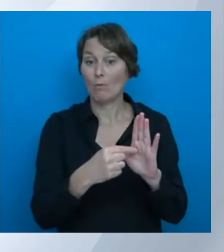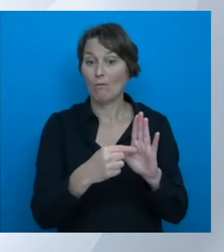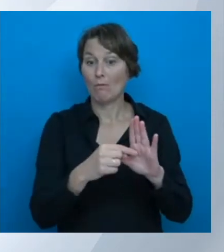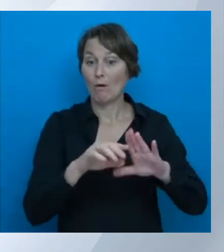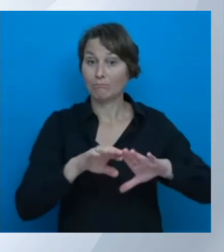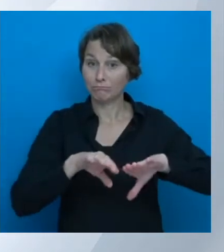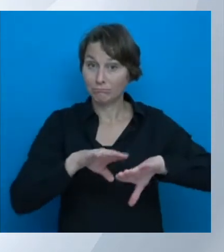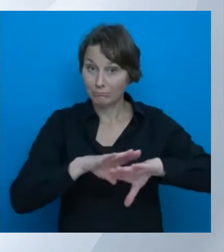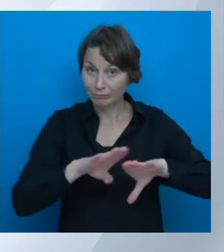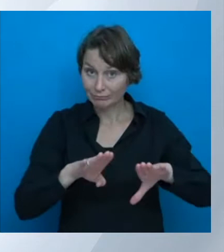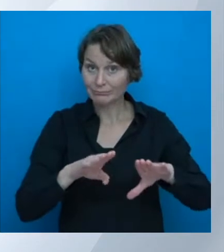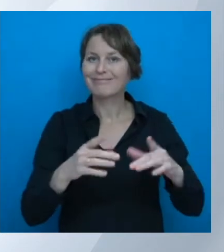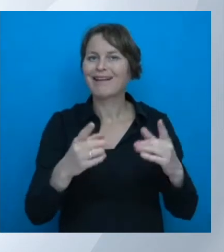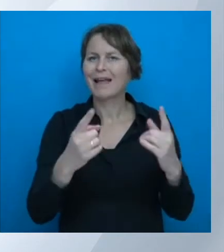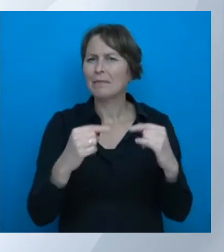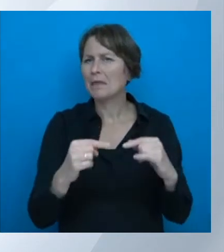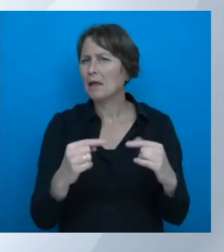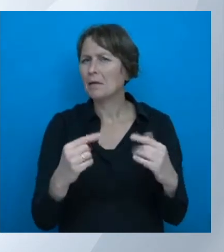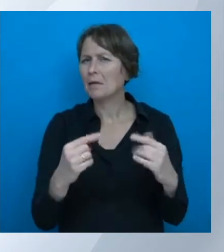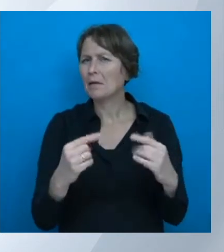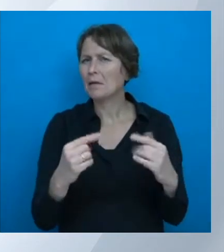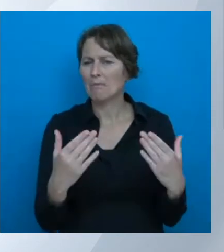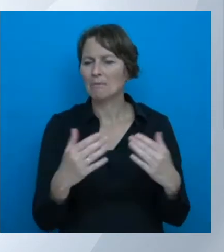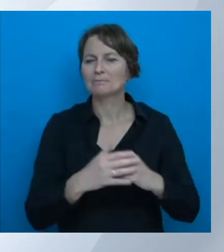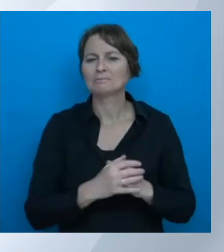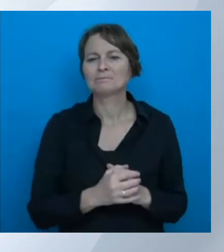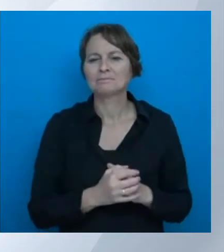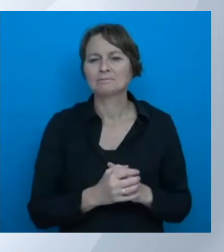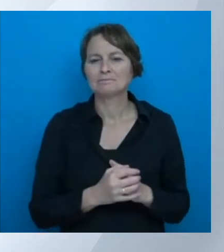I will start